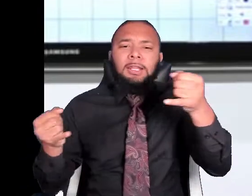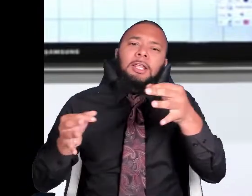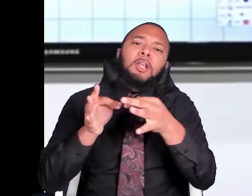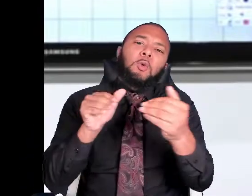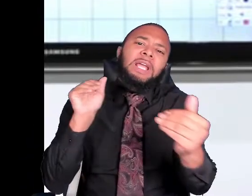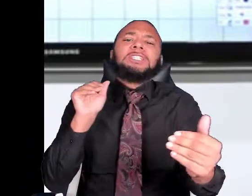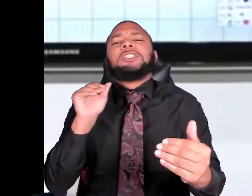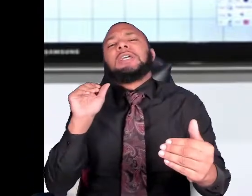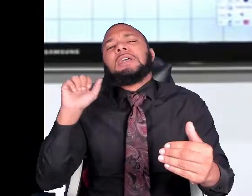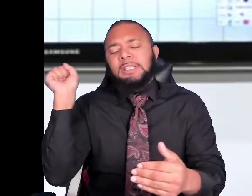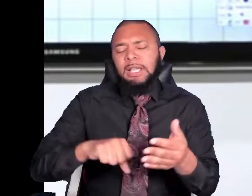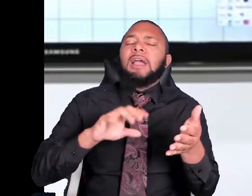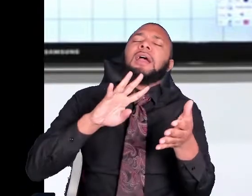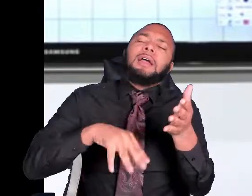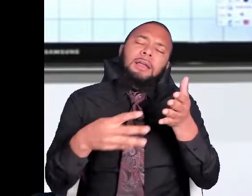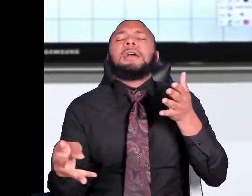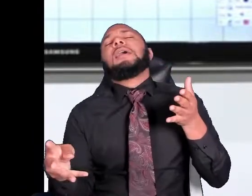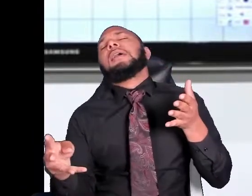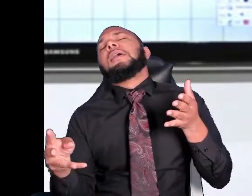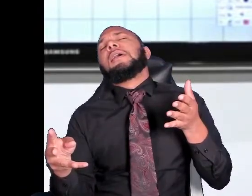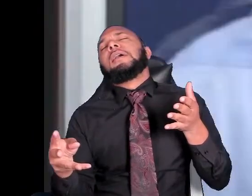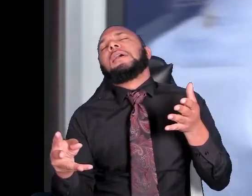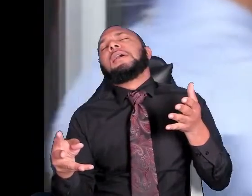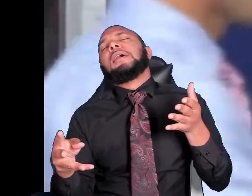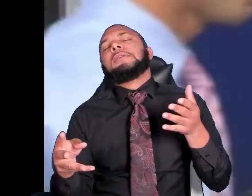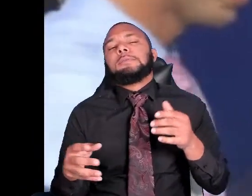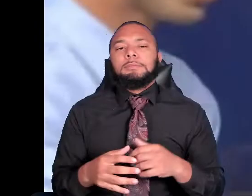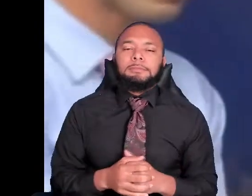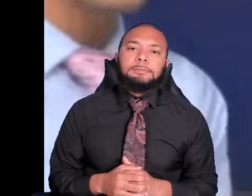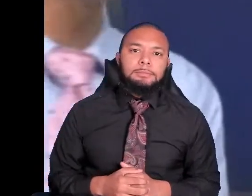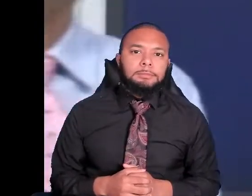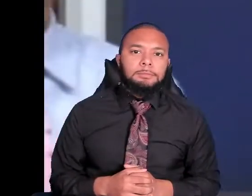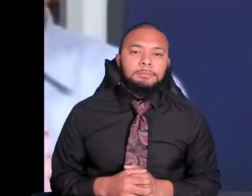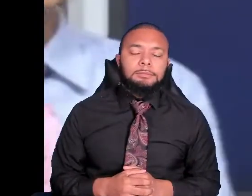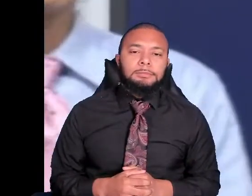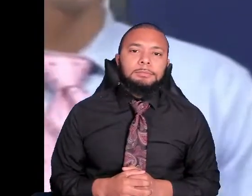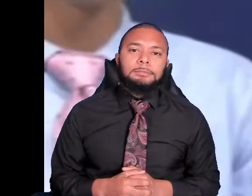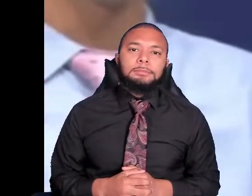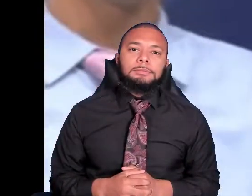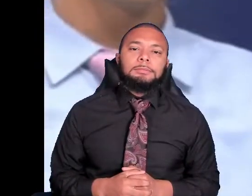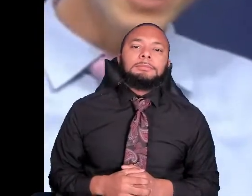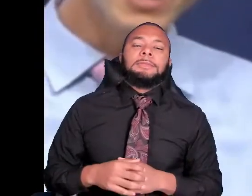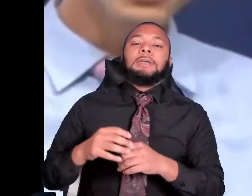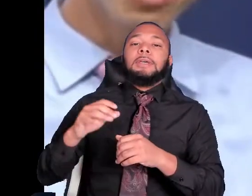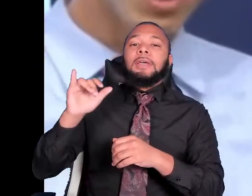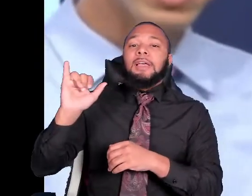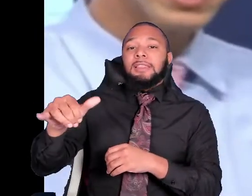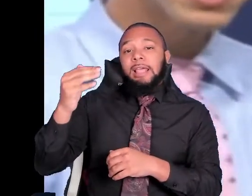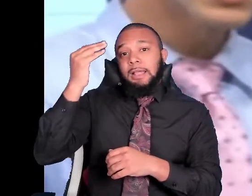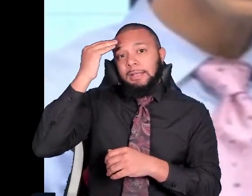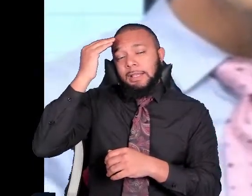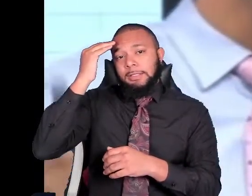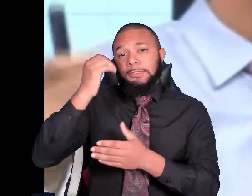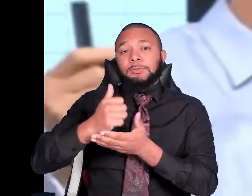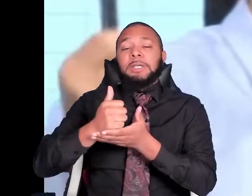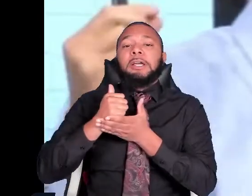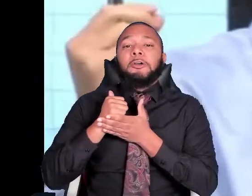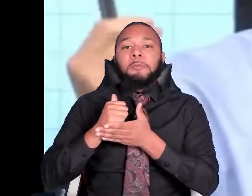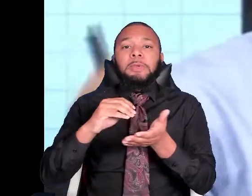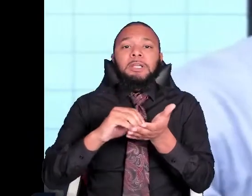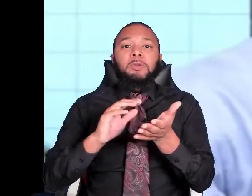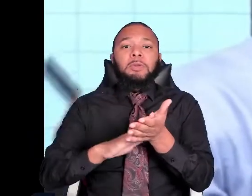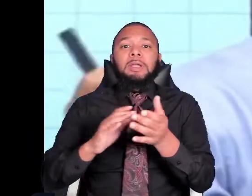Well, we're going to use that knowledge to help us graph linear inequalities. They